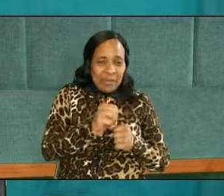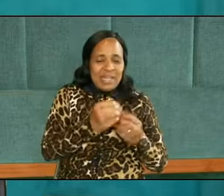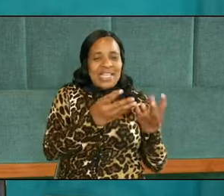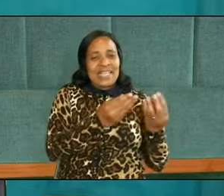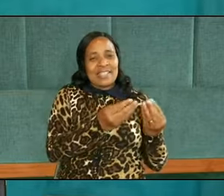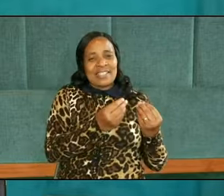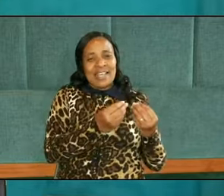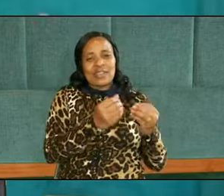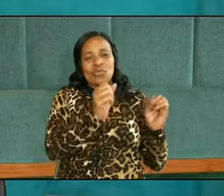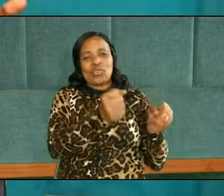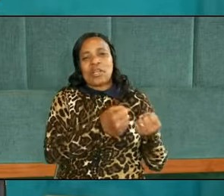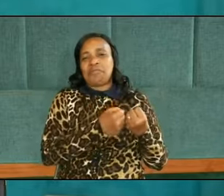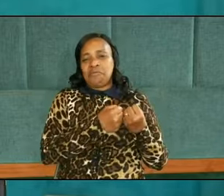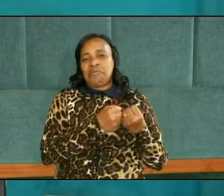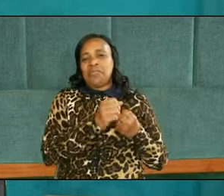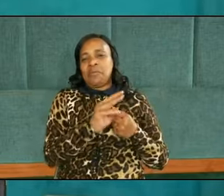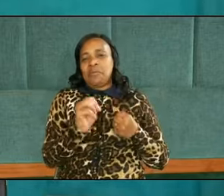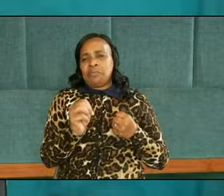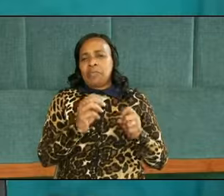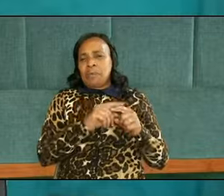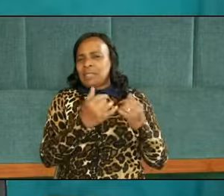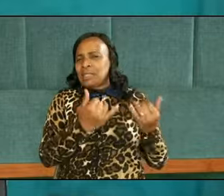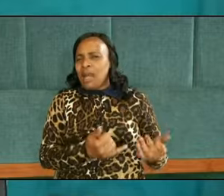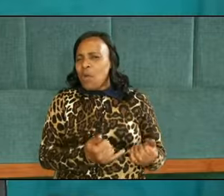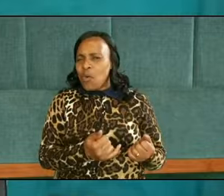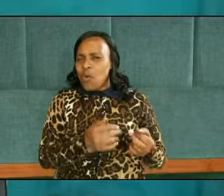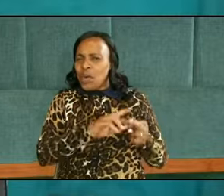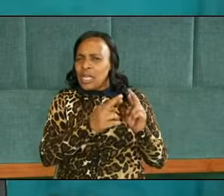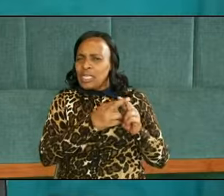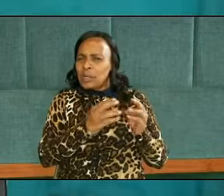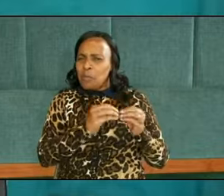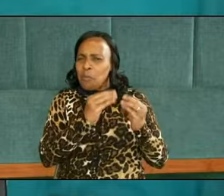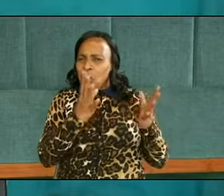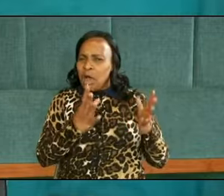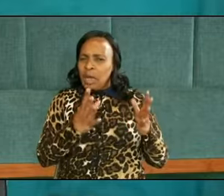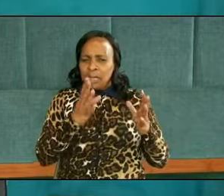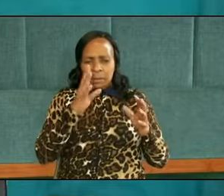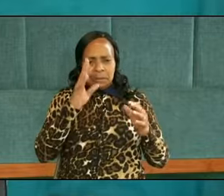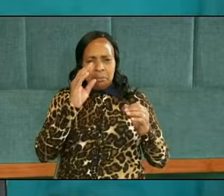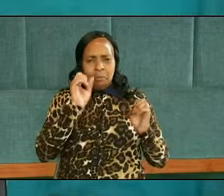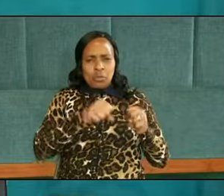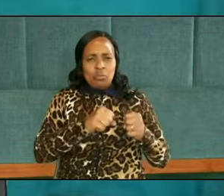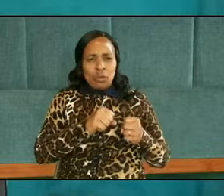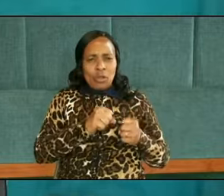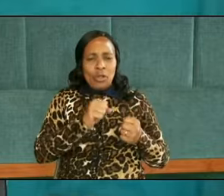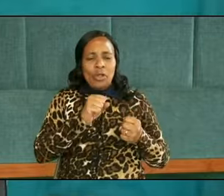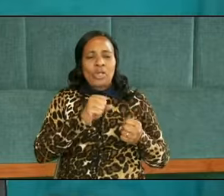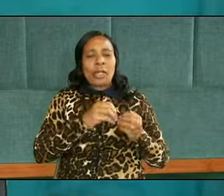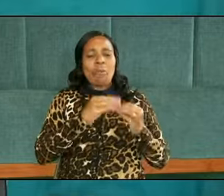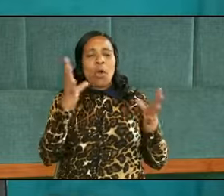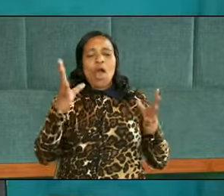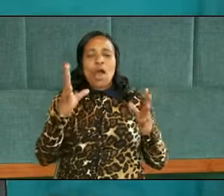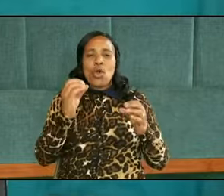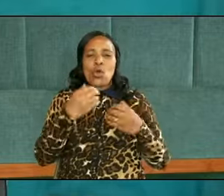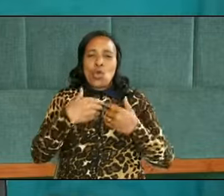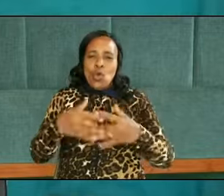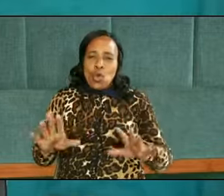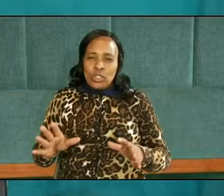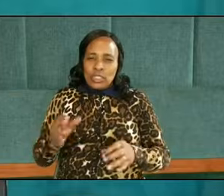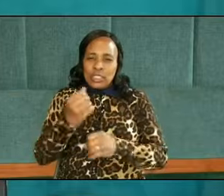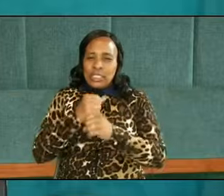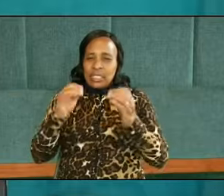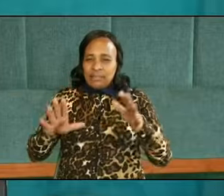me to save them. But in essence, when you relate to them more, the more you lose the savior's touch. So